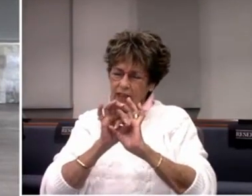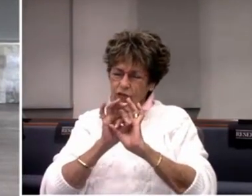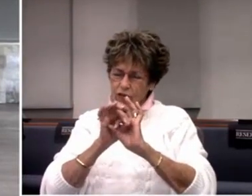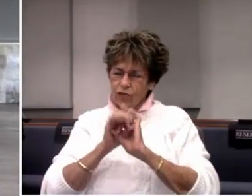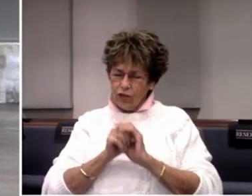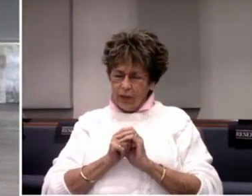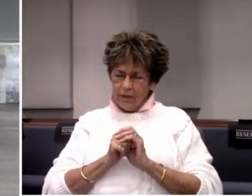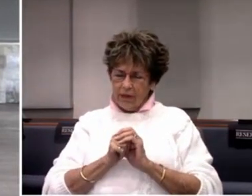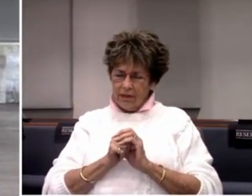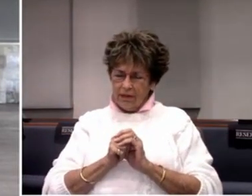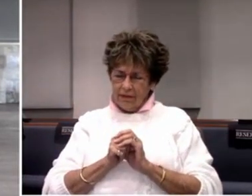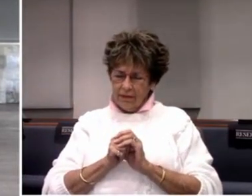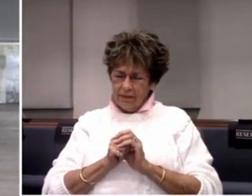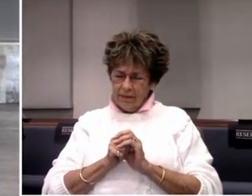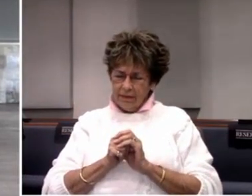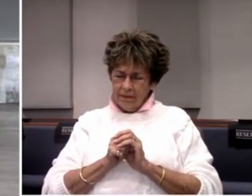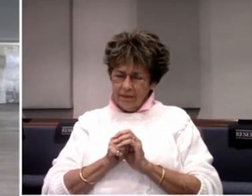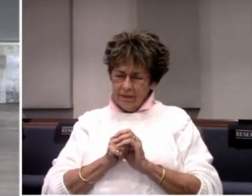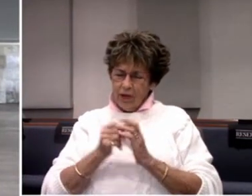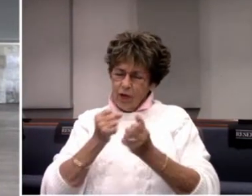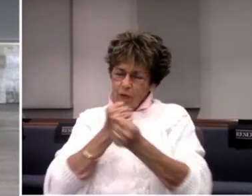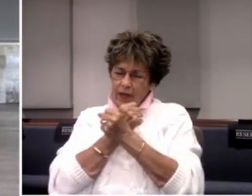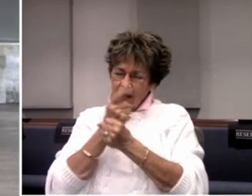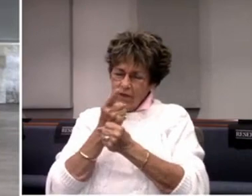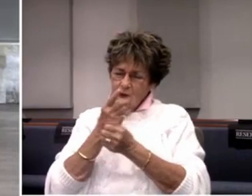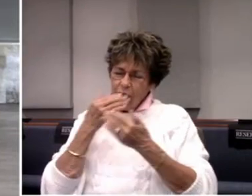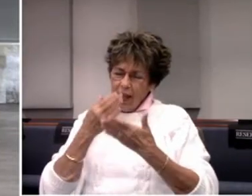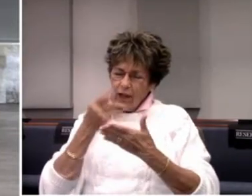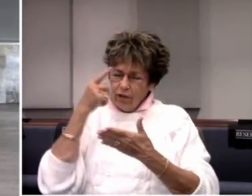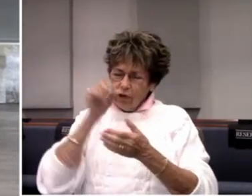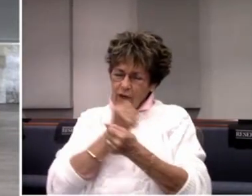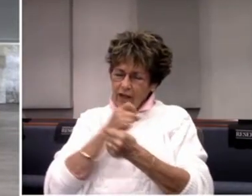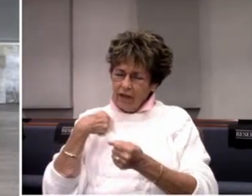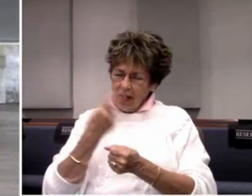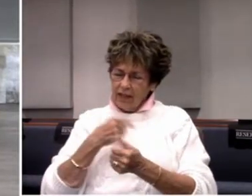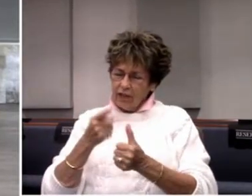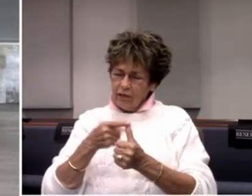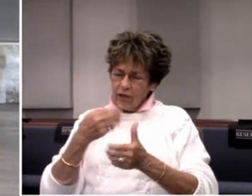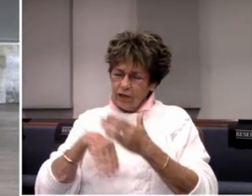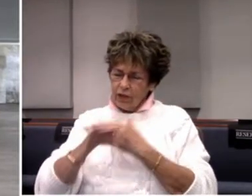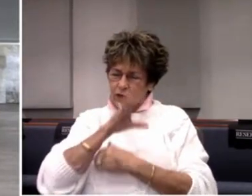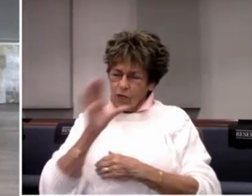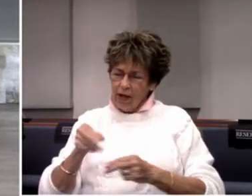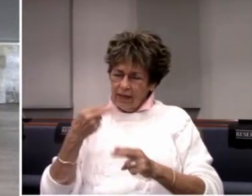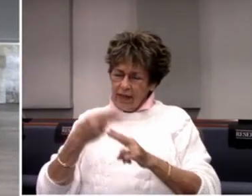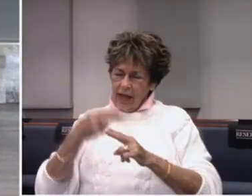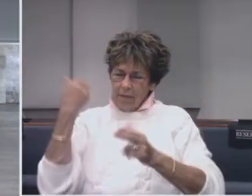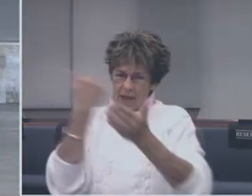sown in people's lives. We love you. Thank you for loving us first. In Christ's name.